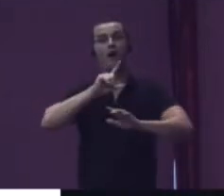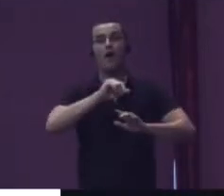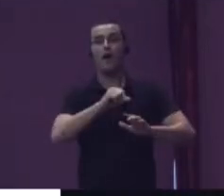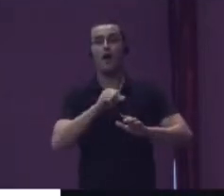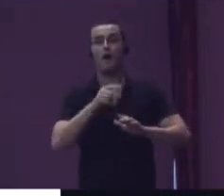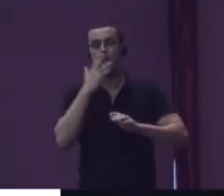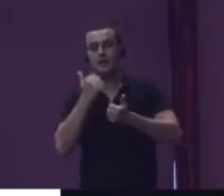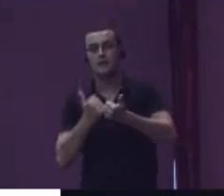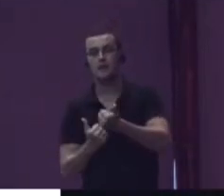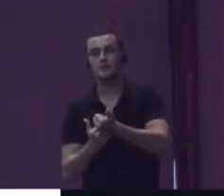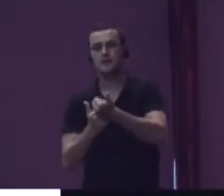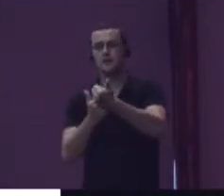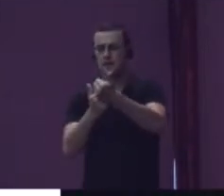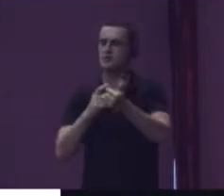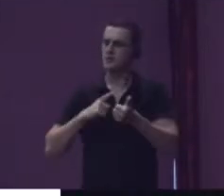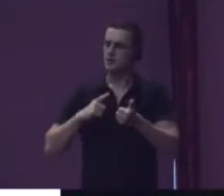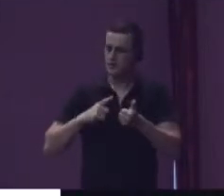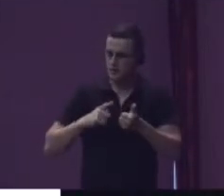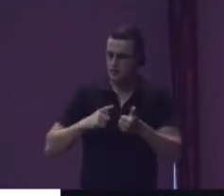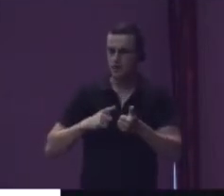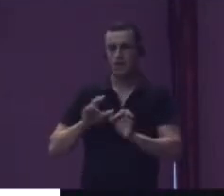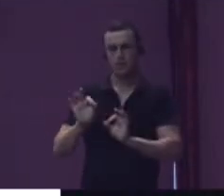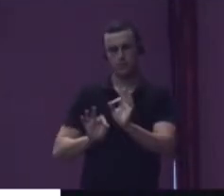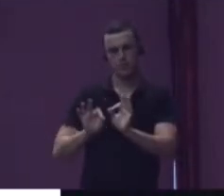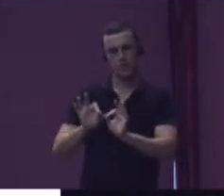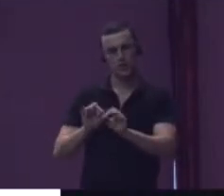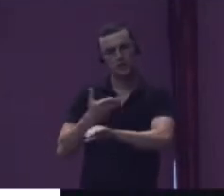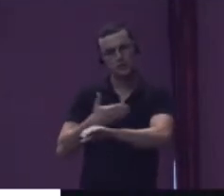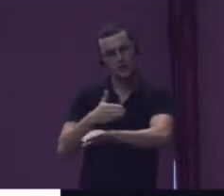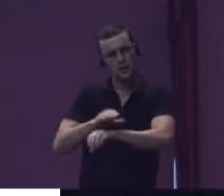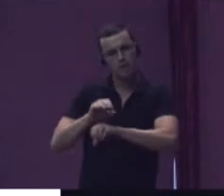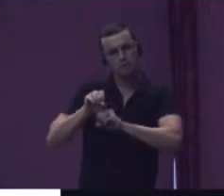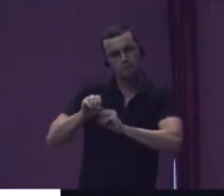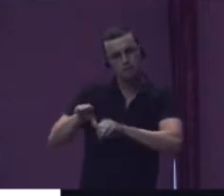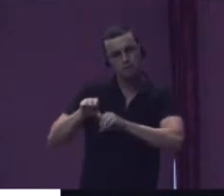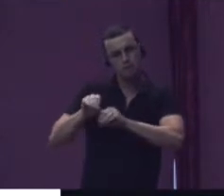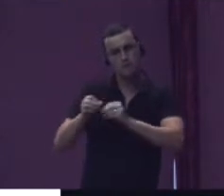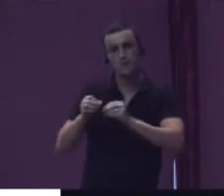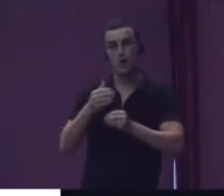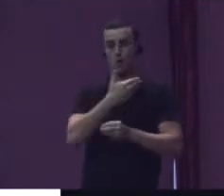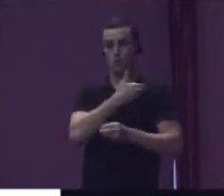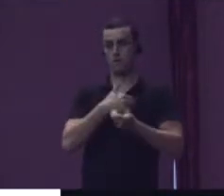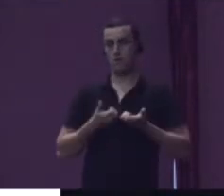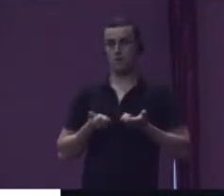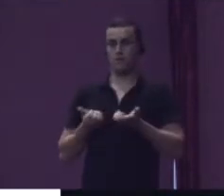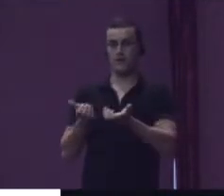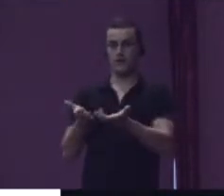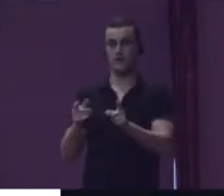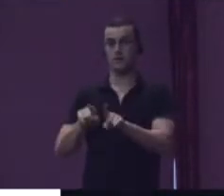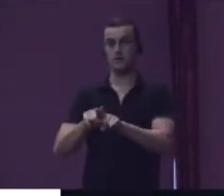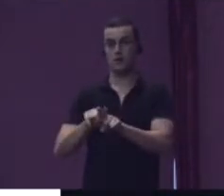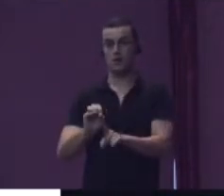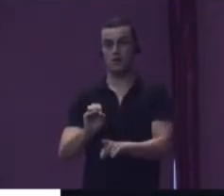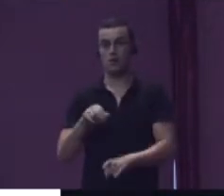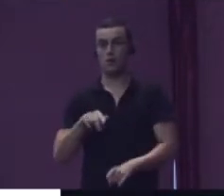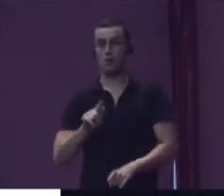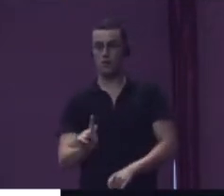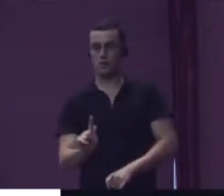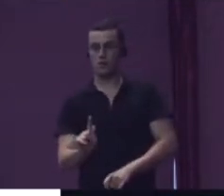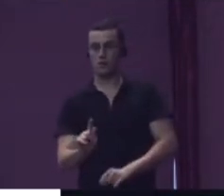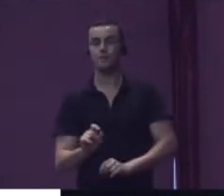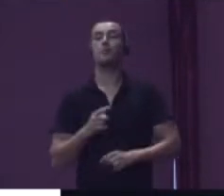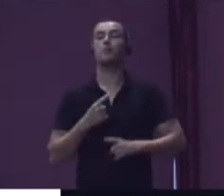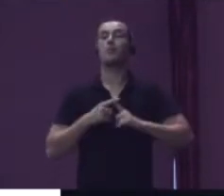or many non-governmental organizations, because they have to get a certificate in order to